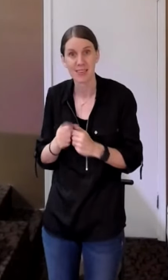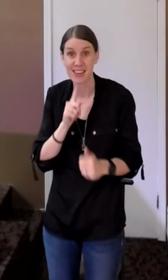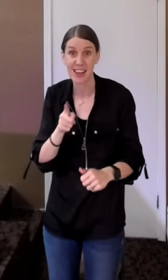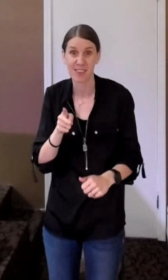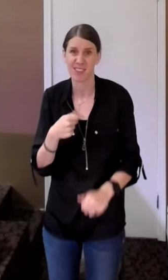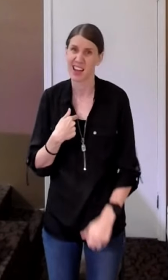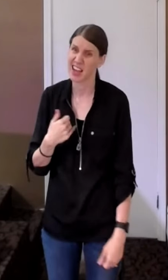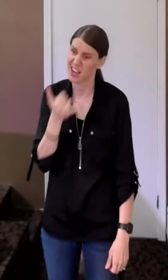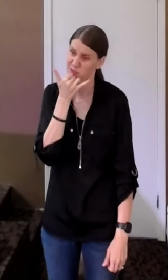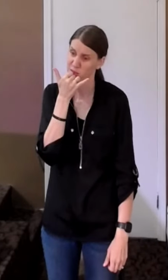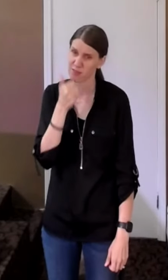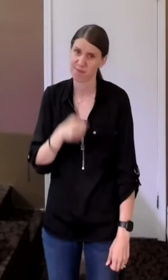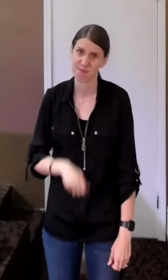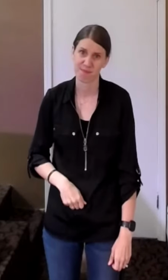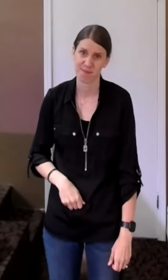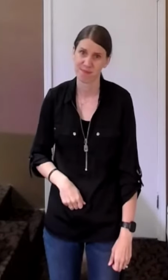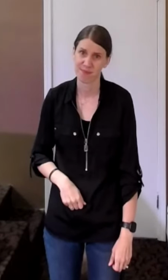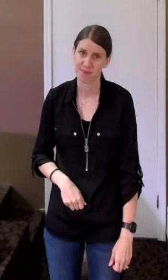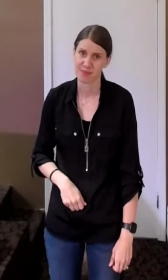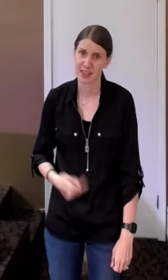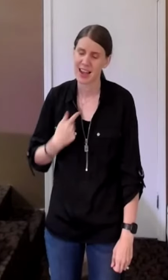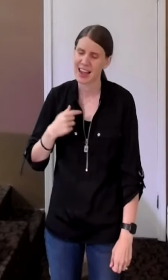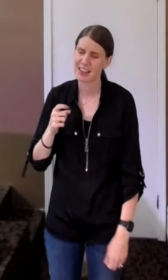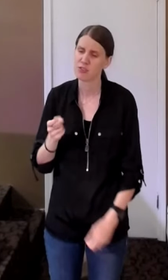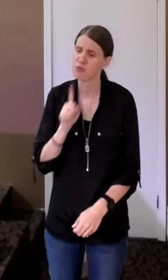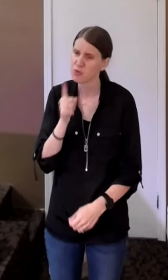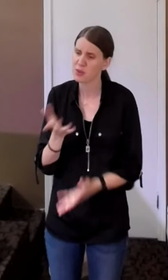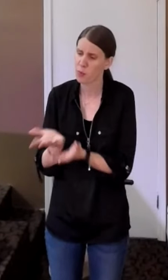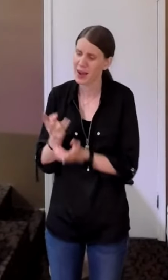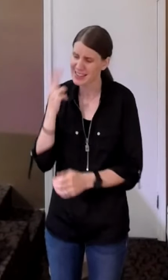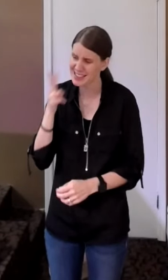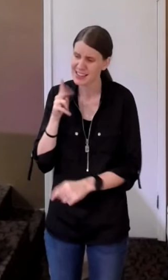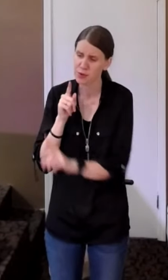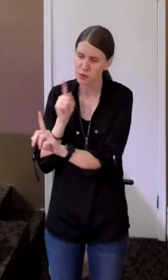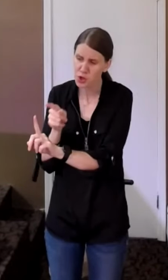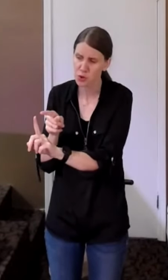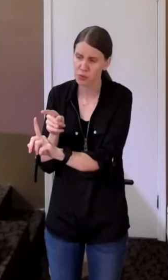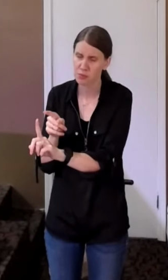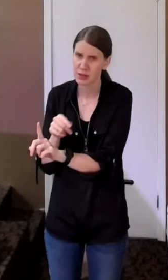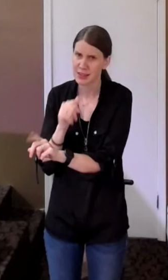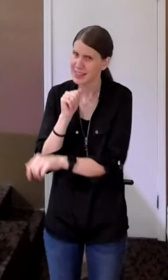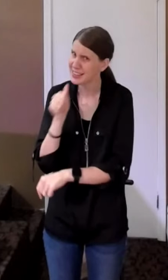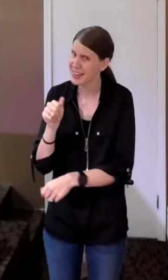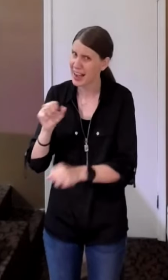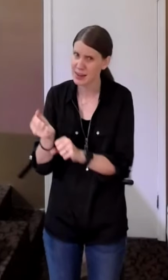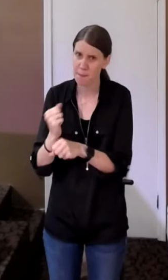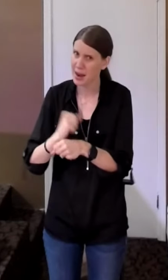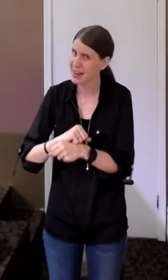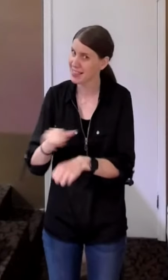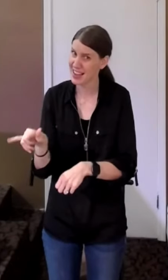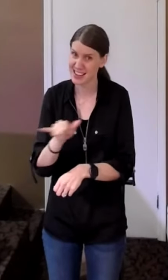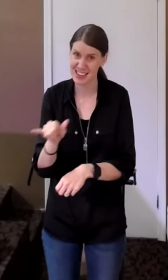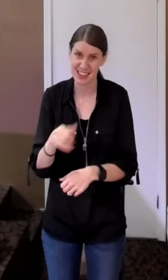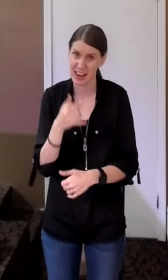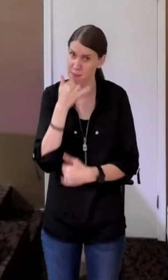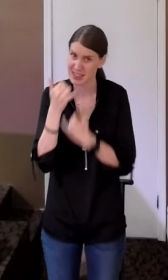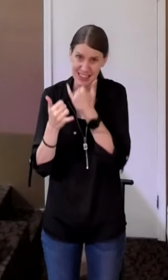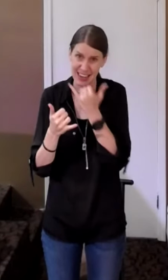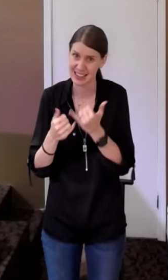up. And I would really like to see you not have to go through what I'm having to go